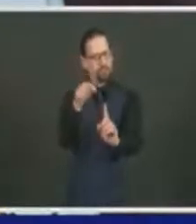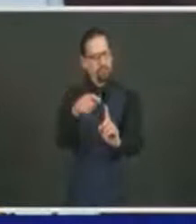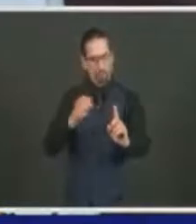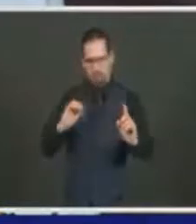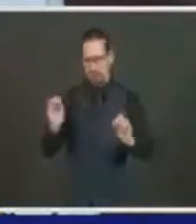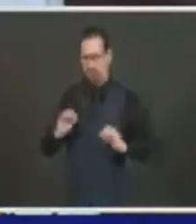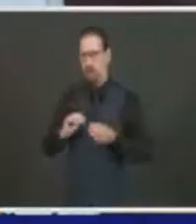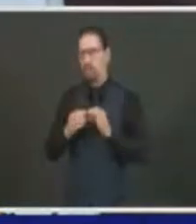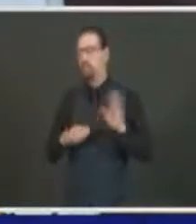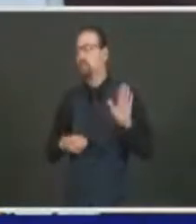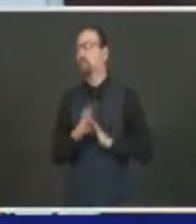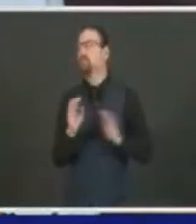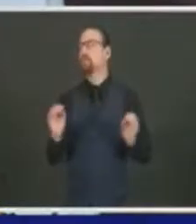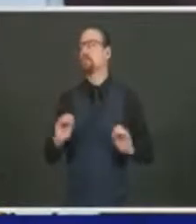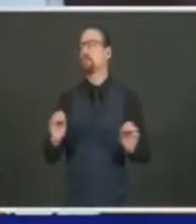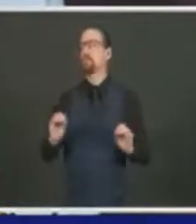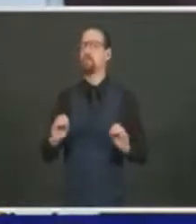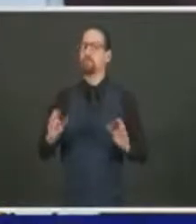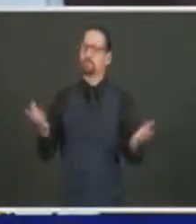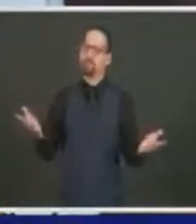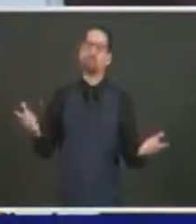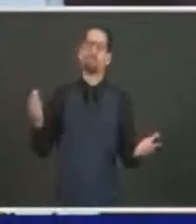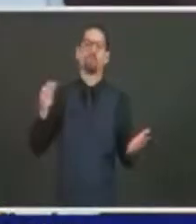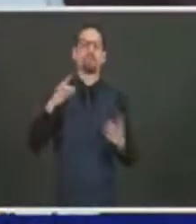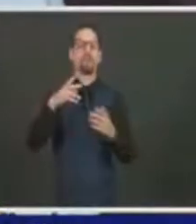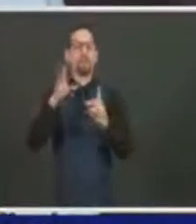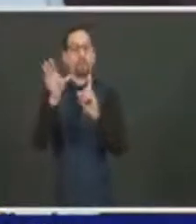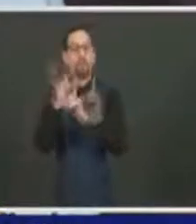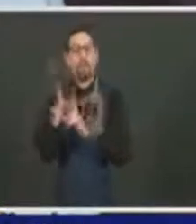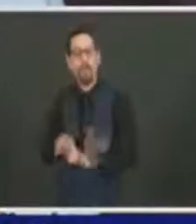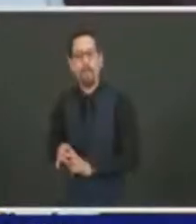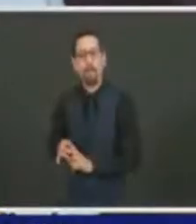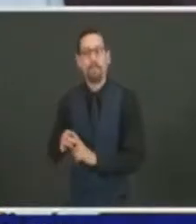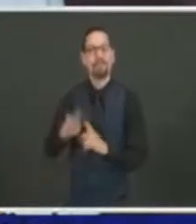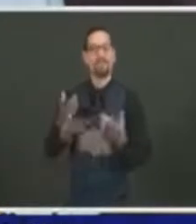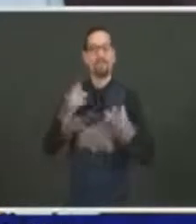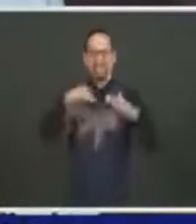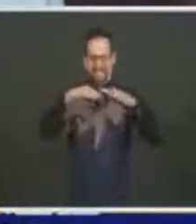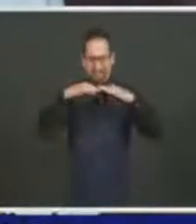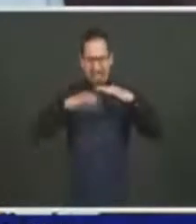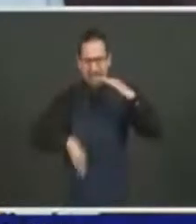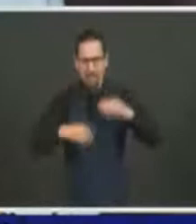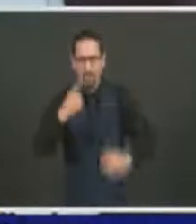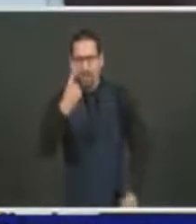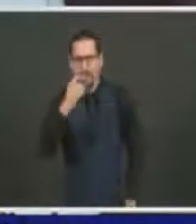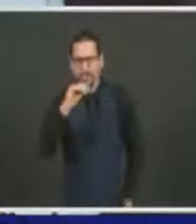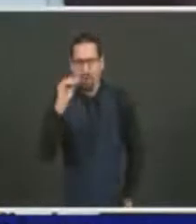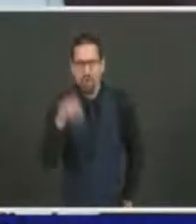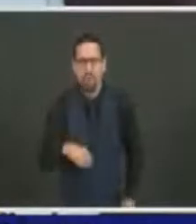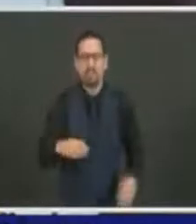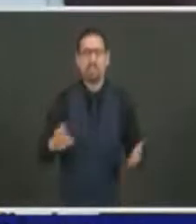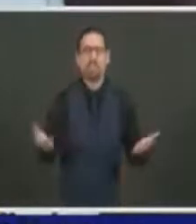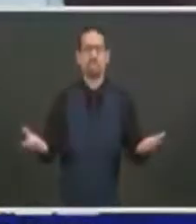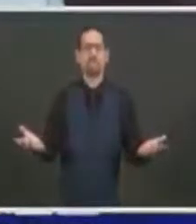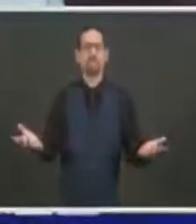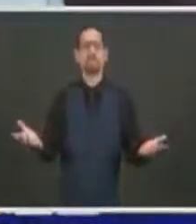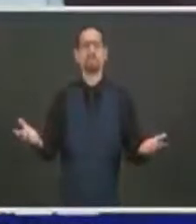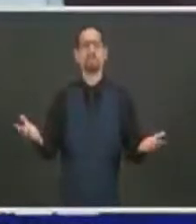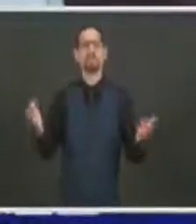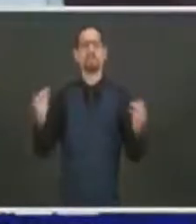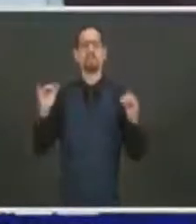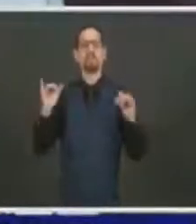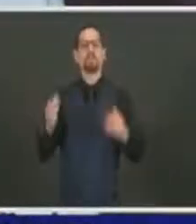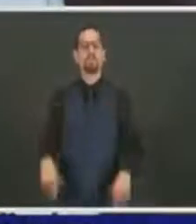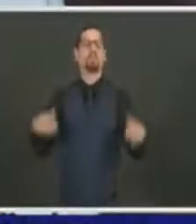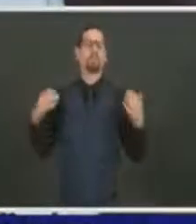large gathering has been lower than 1%. This is important news.